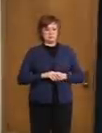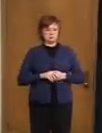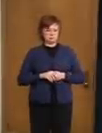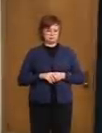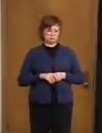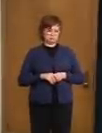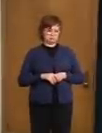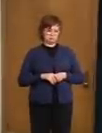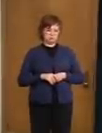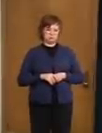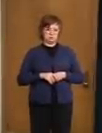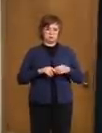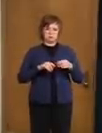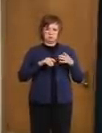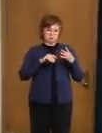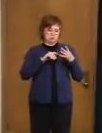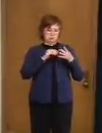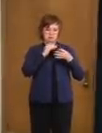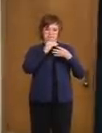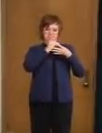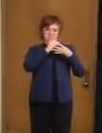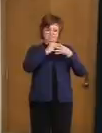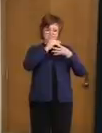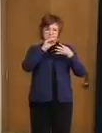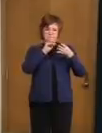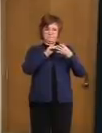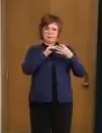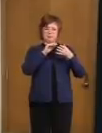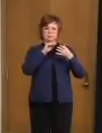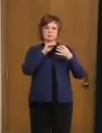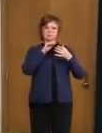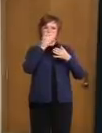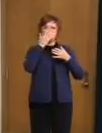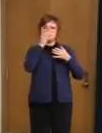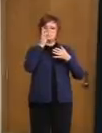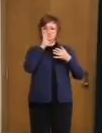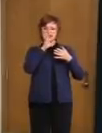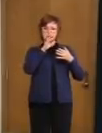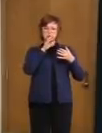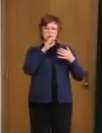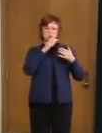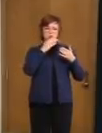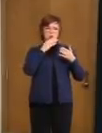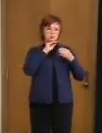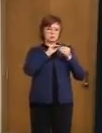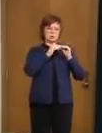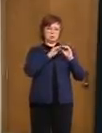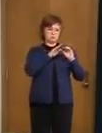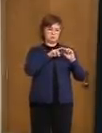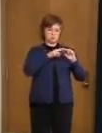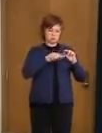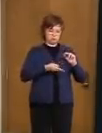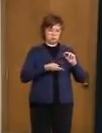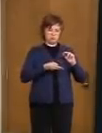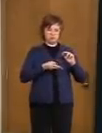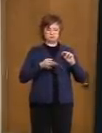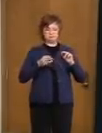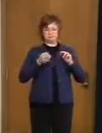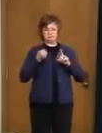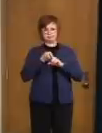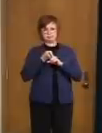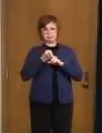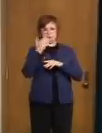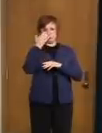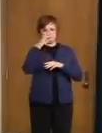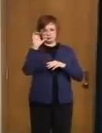in mid-December was the true situation, a bit of an artifact over the holidays. And then we held our breath,